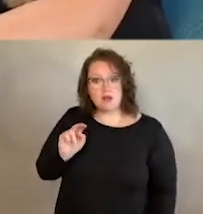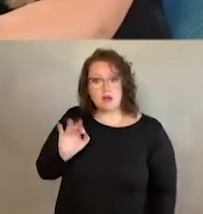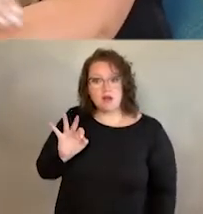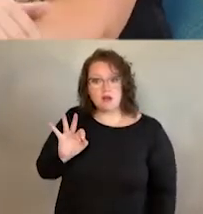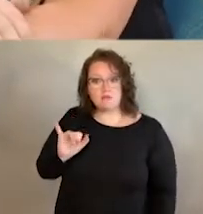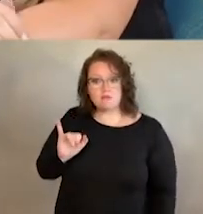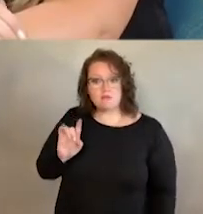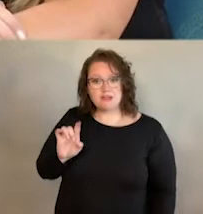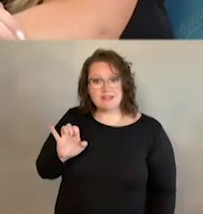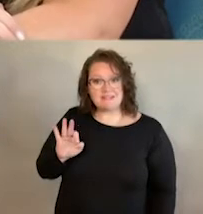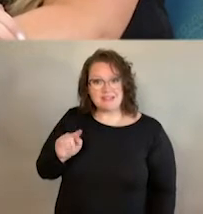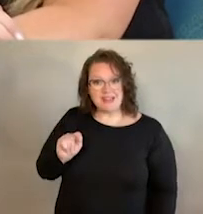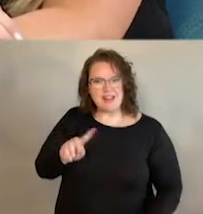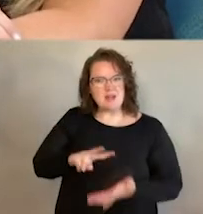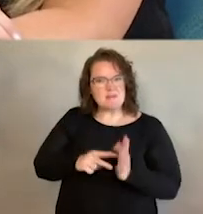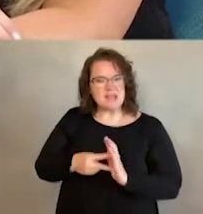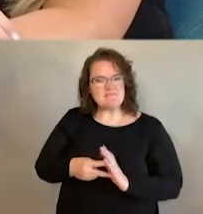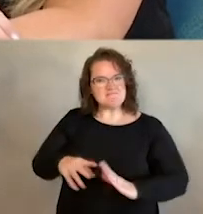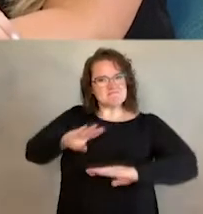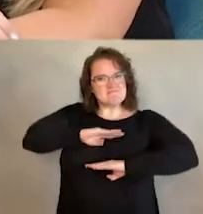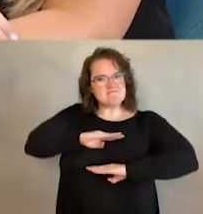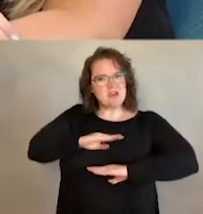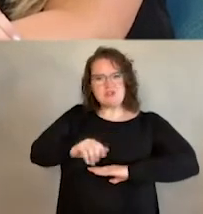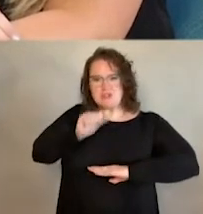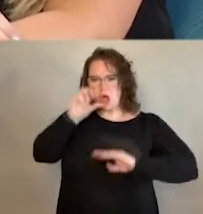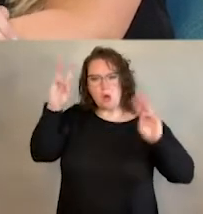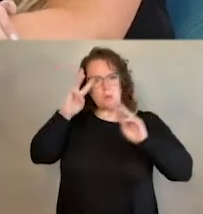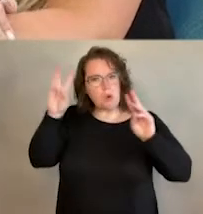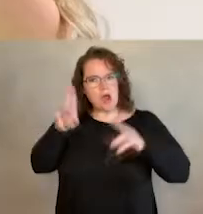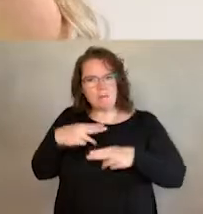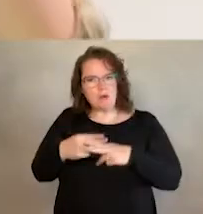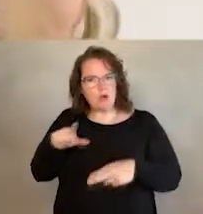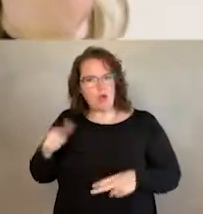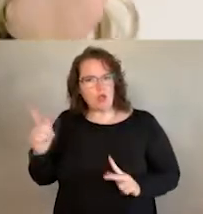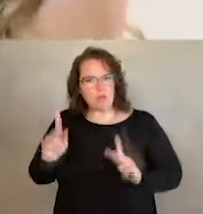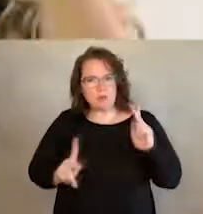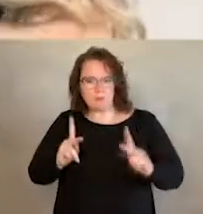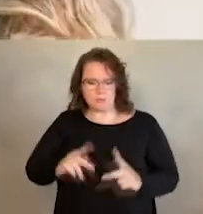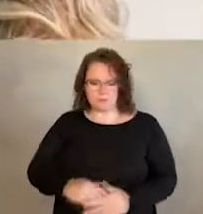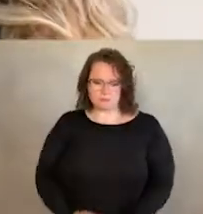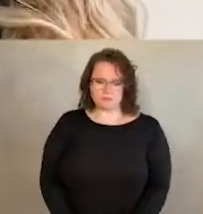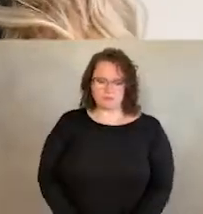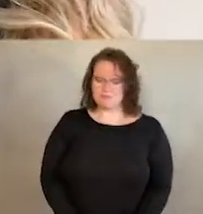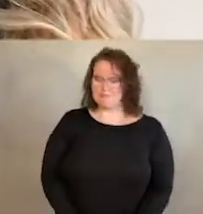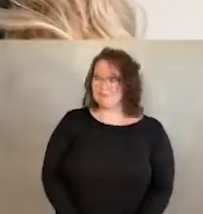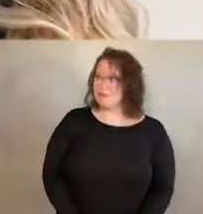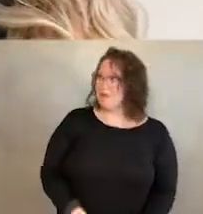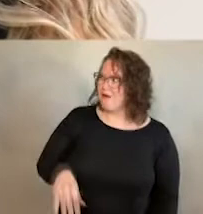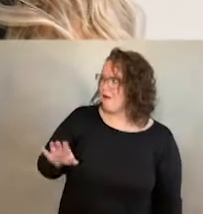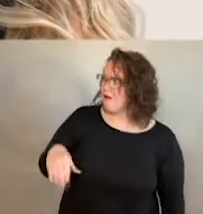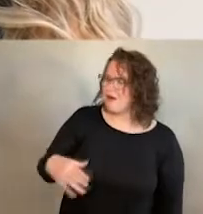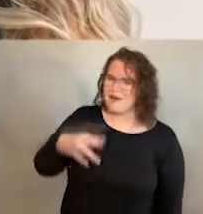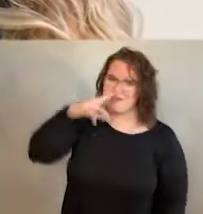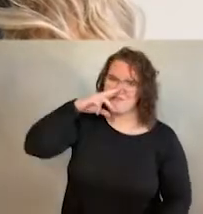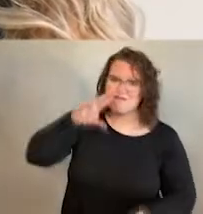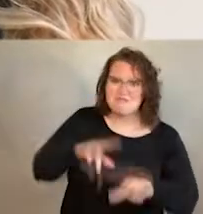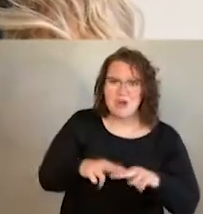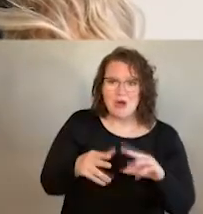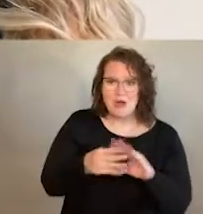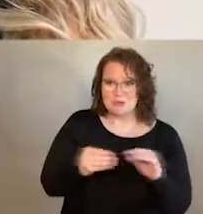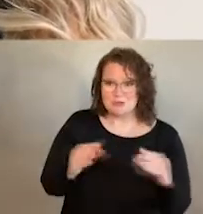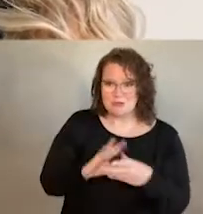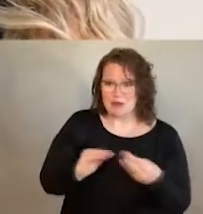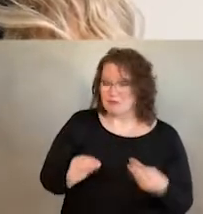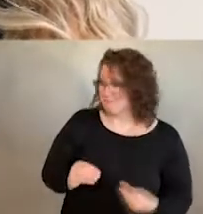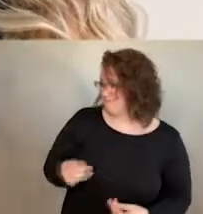was not worrying about what anyone else thought of her. What a fun story, A Bad Case of the Stripes. I know that